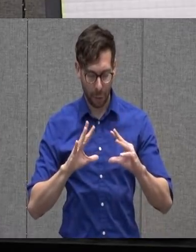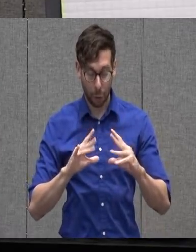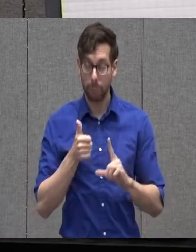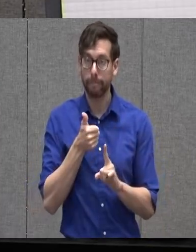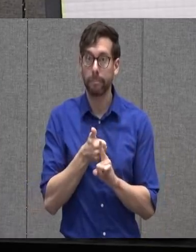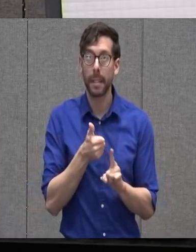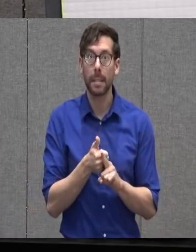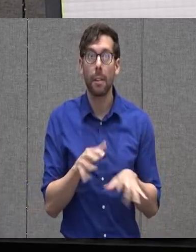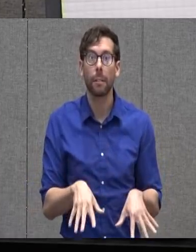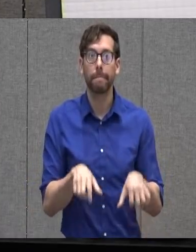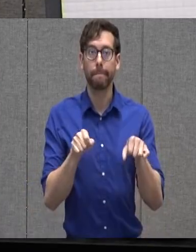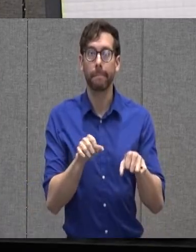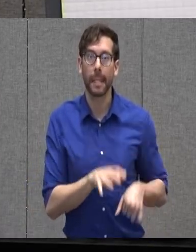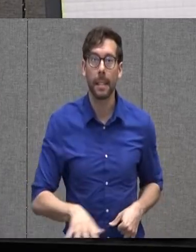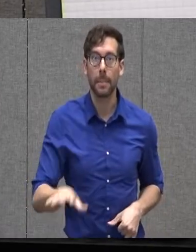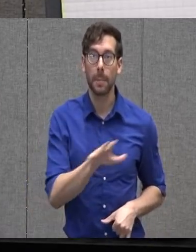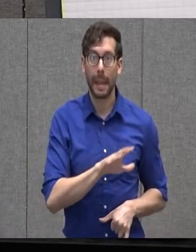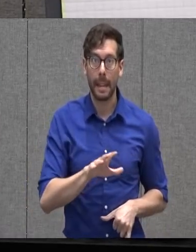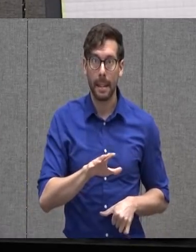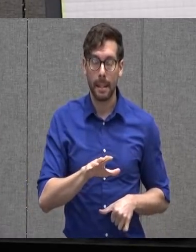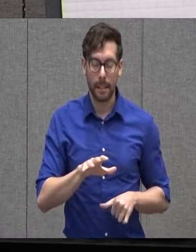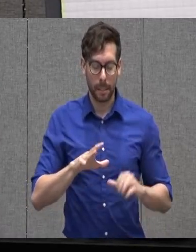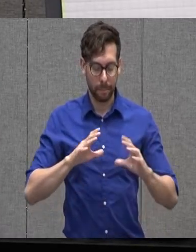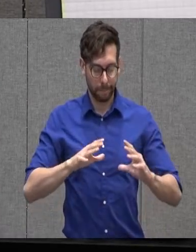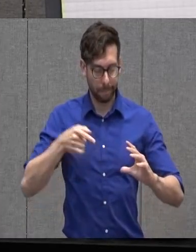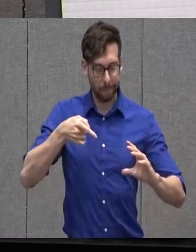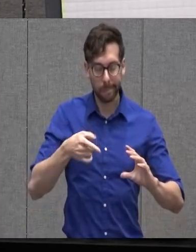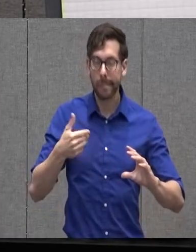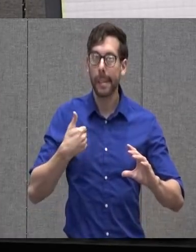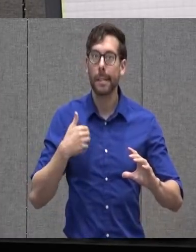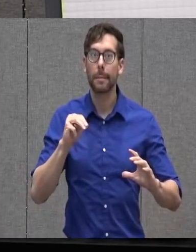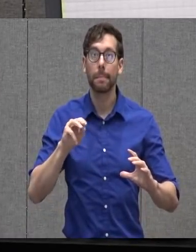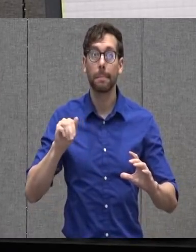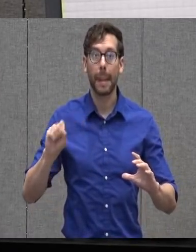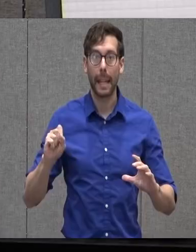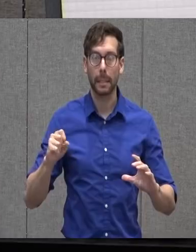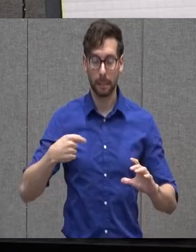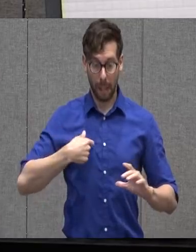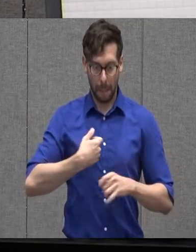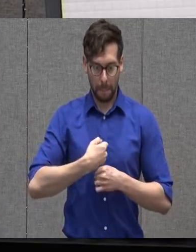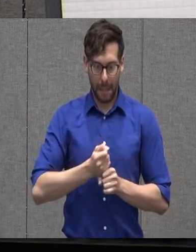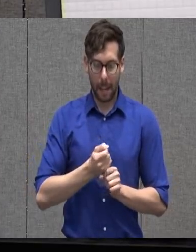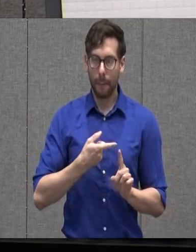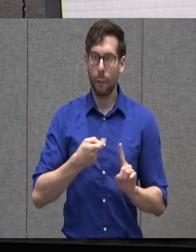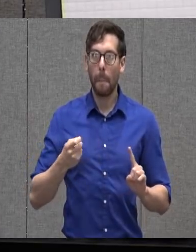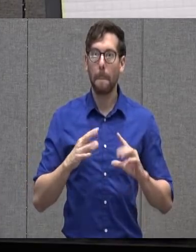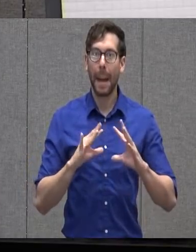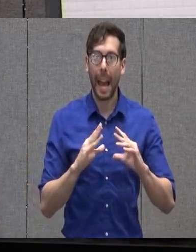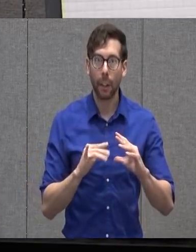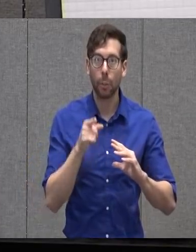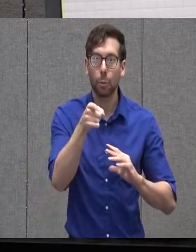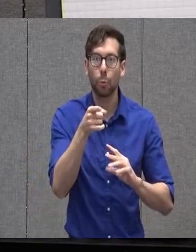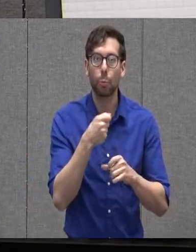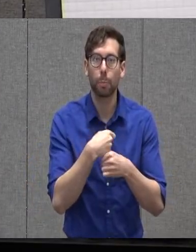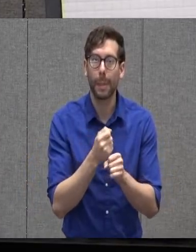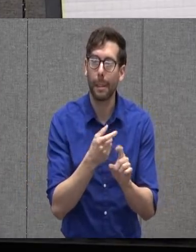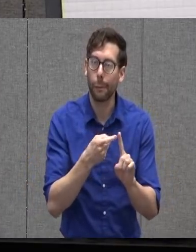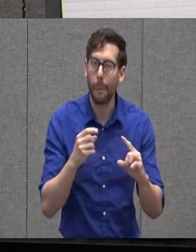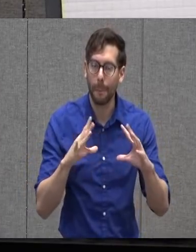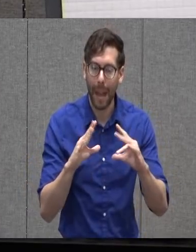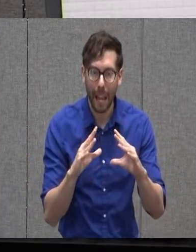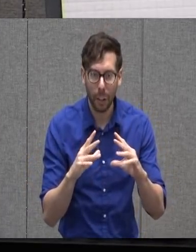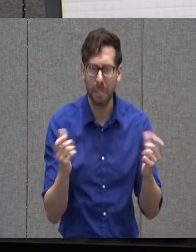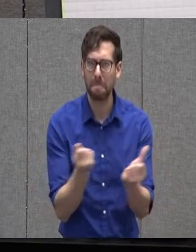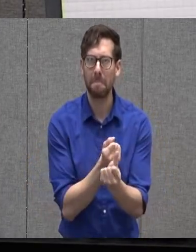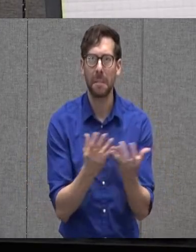mass. I'm made of matter, you're made of matter. Everything you see around me here is made of matter, and everything you see around you is